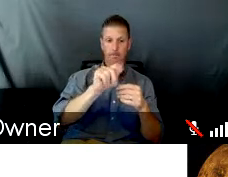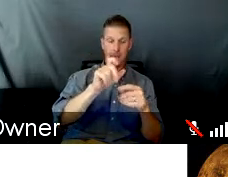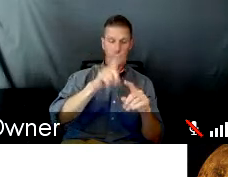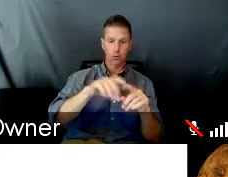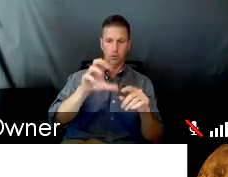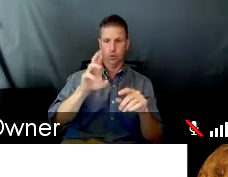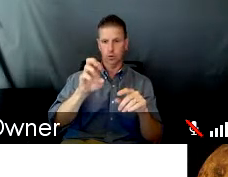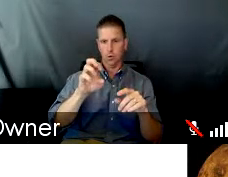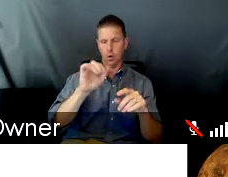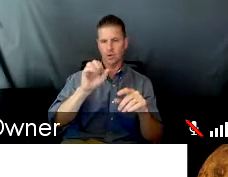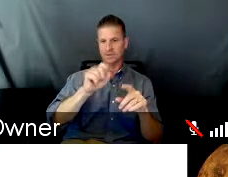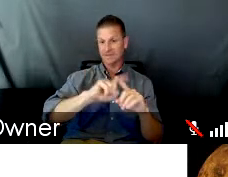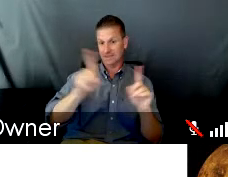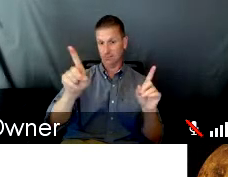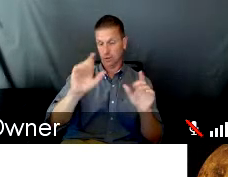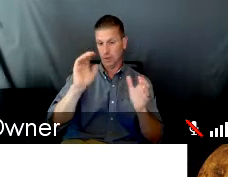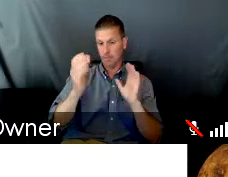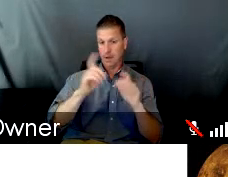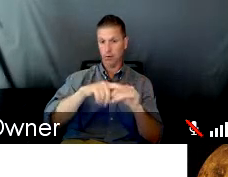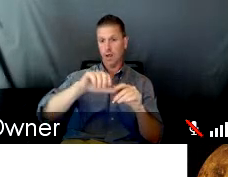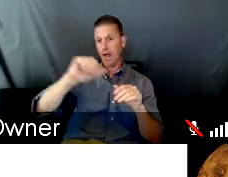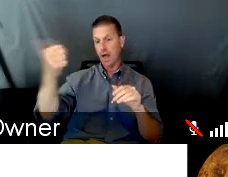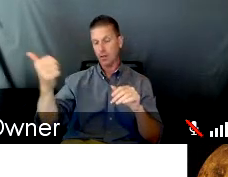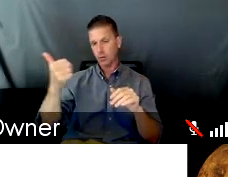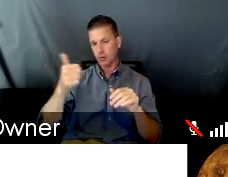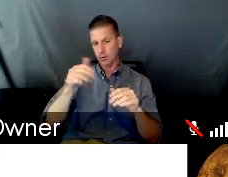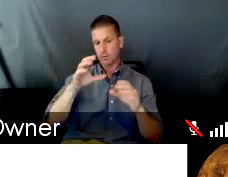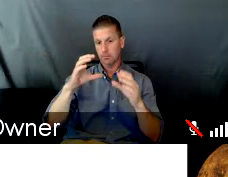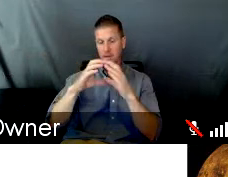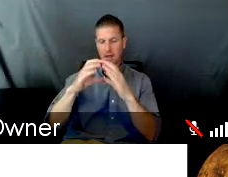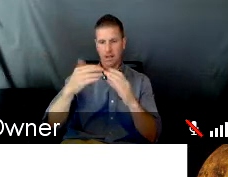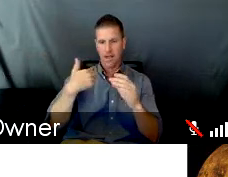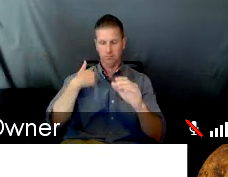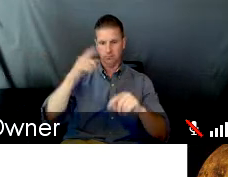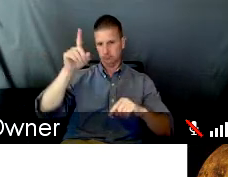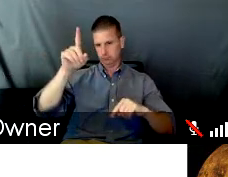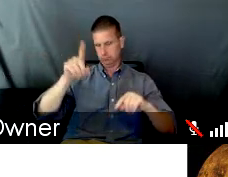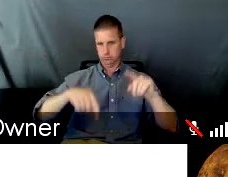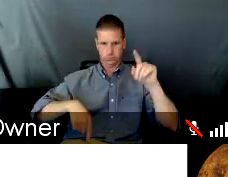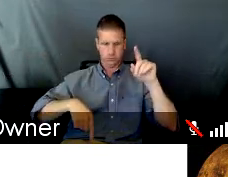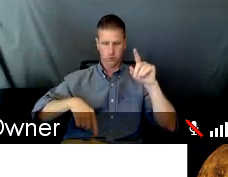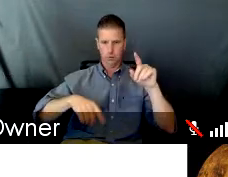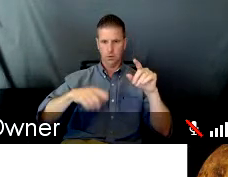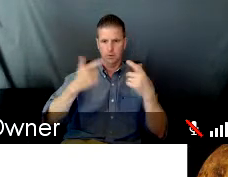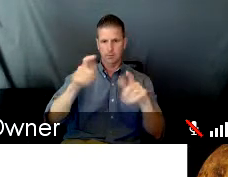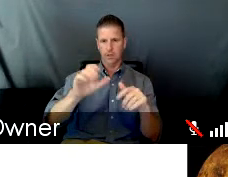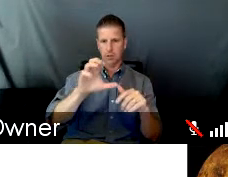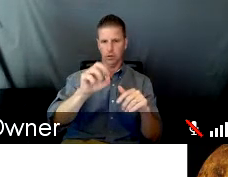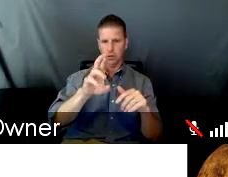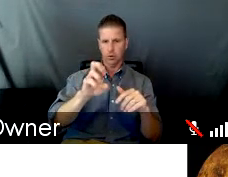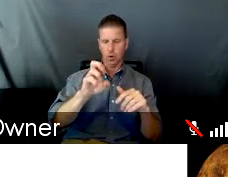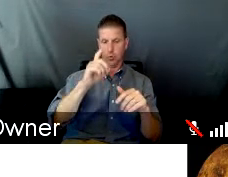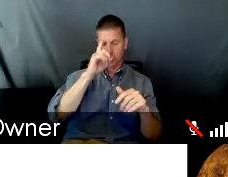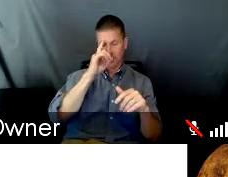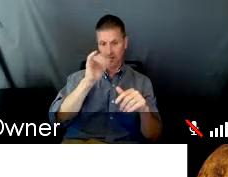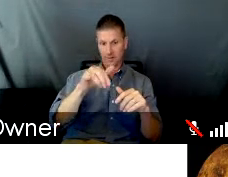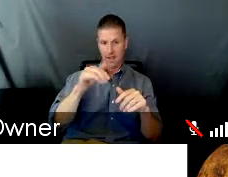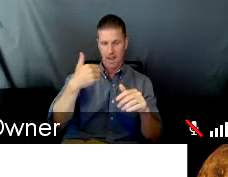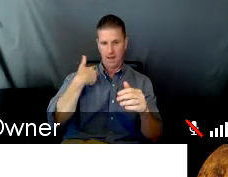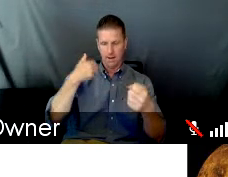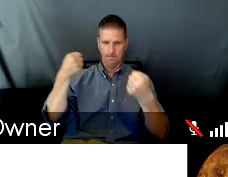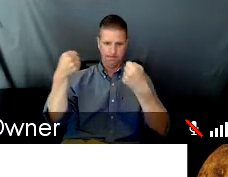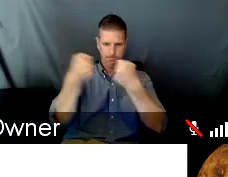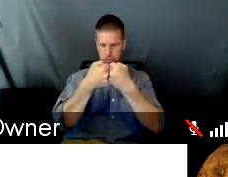is different compared to the other terrestrial planets. It has a very disproportionately large core. And so we think that it experienced a head-on collision